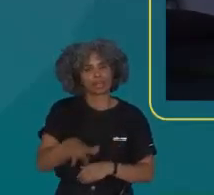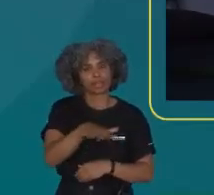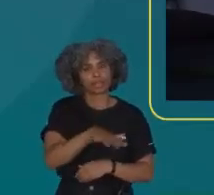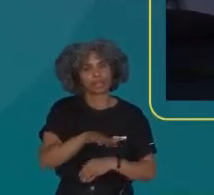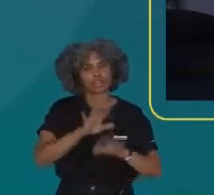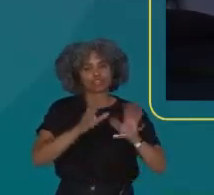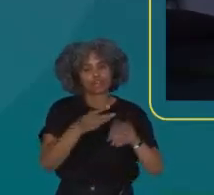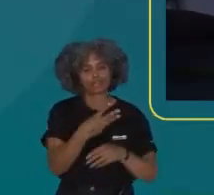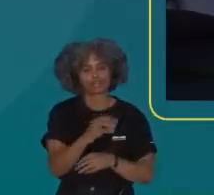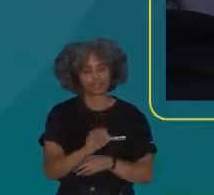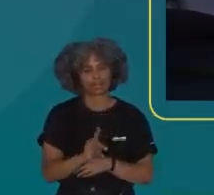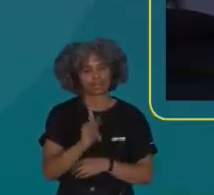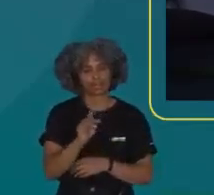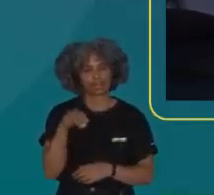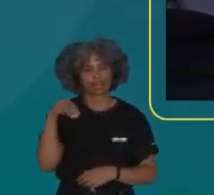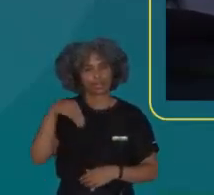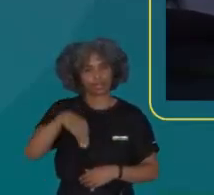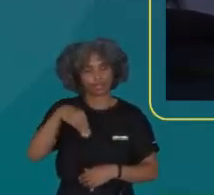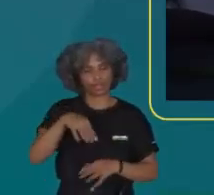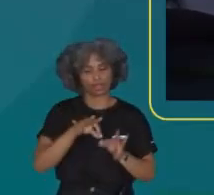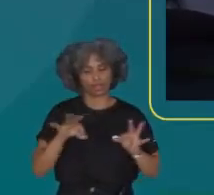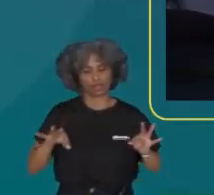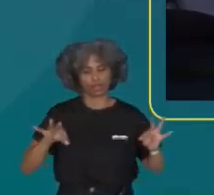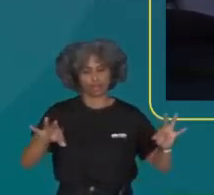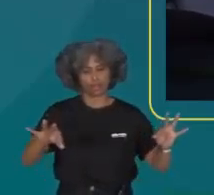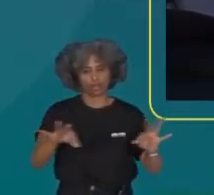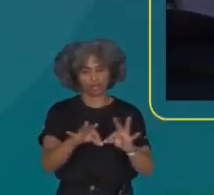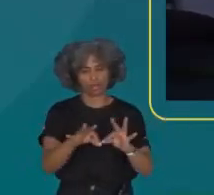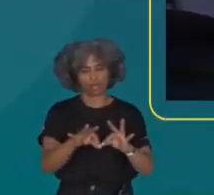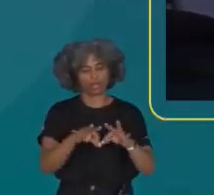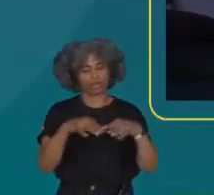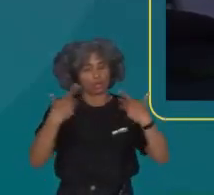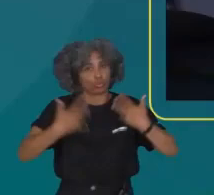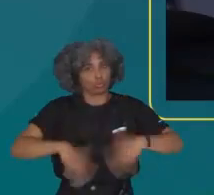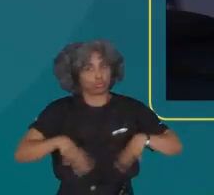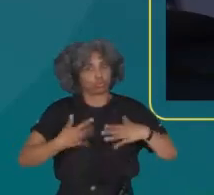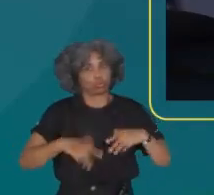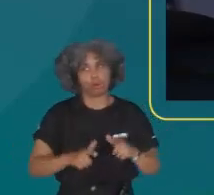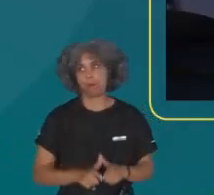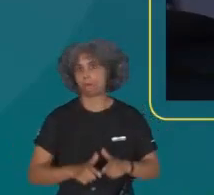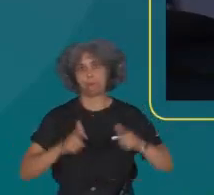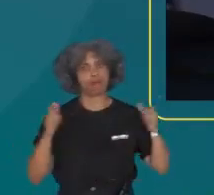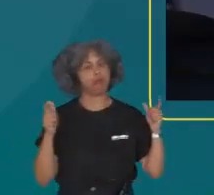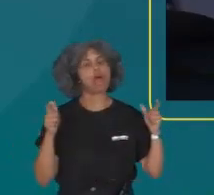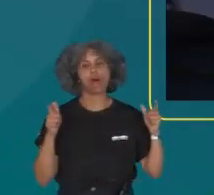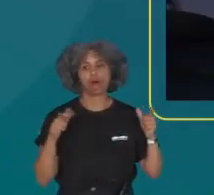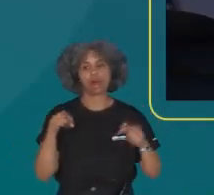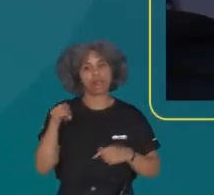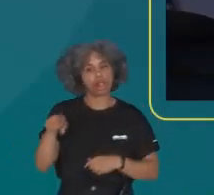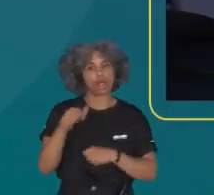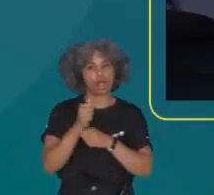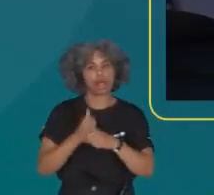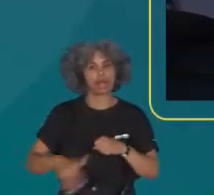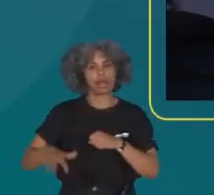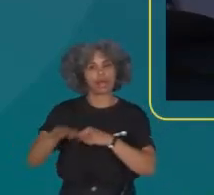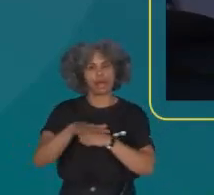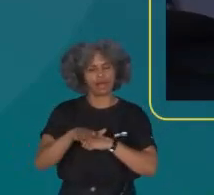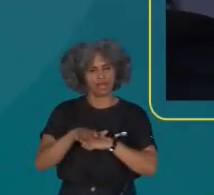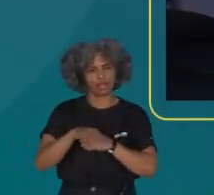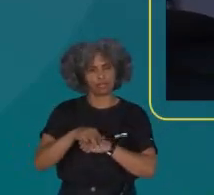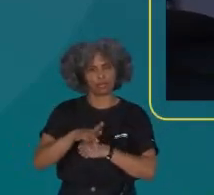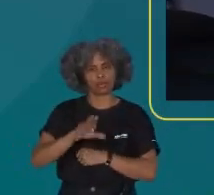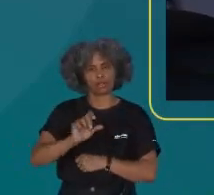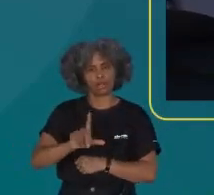kilometers. So it's quite big for the island of Montreal. Inside those territories, there's a lot of land